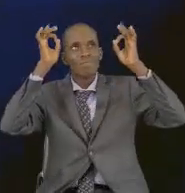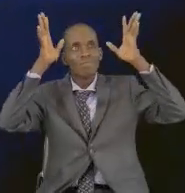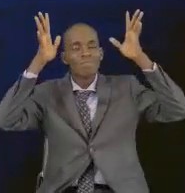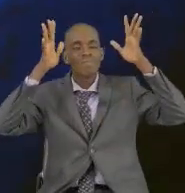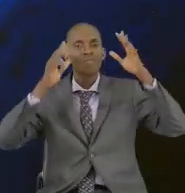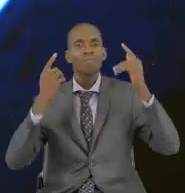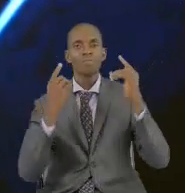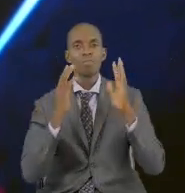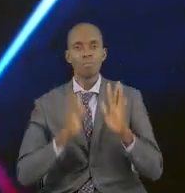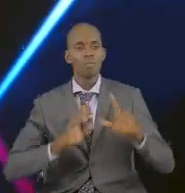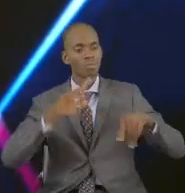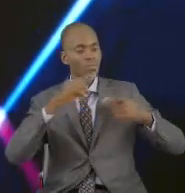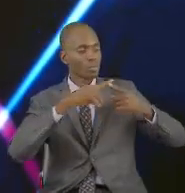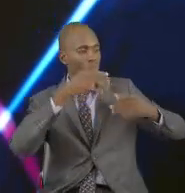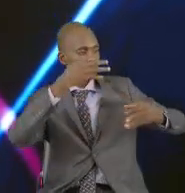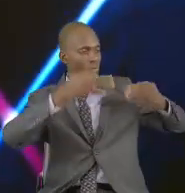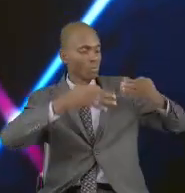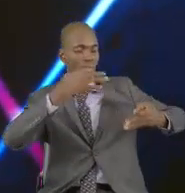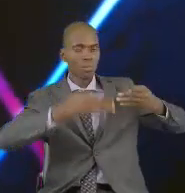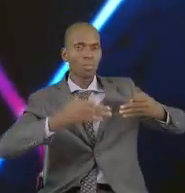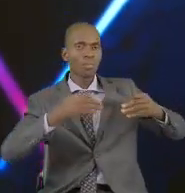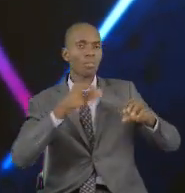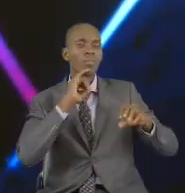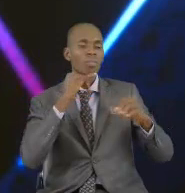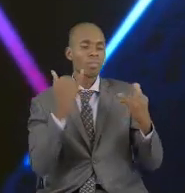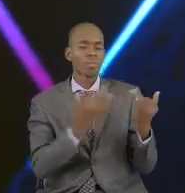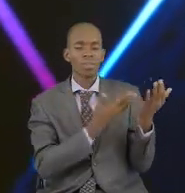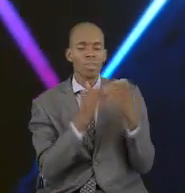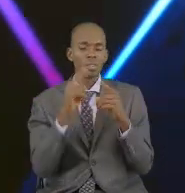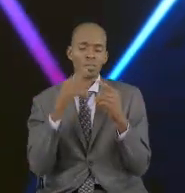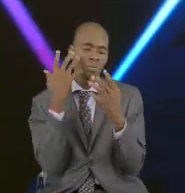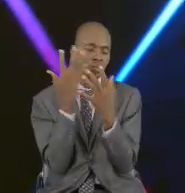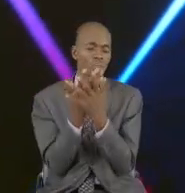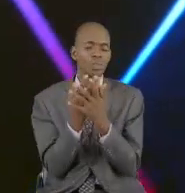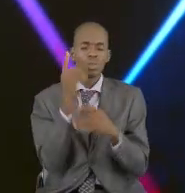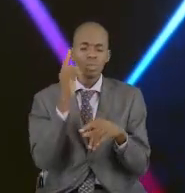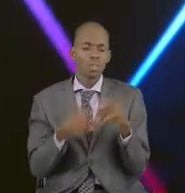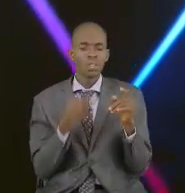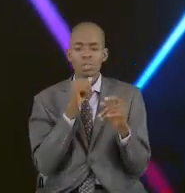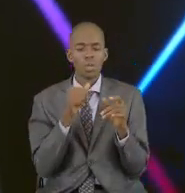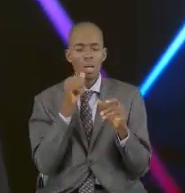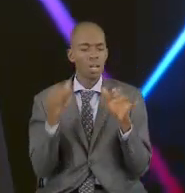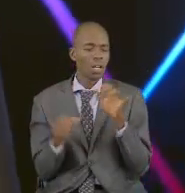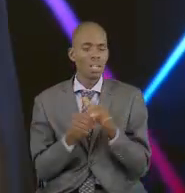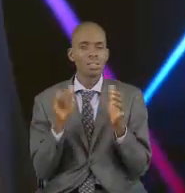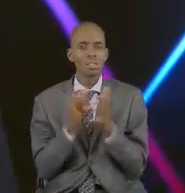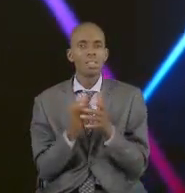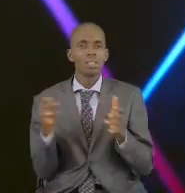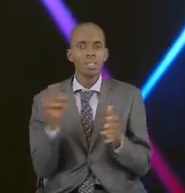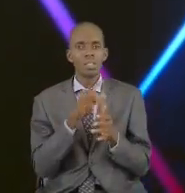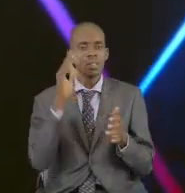court, is judged, is imprisoned, you cannot hide that. They will hear if